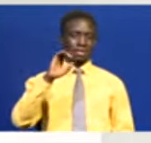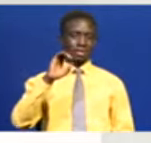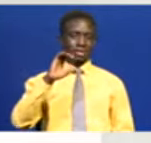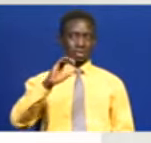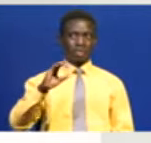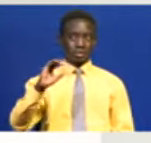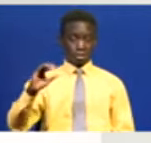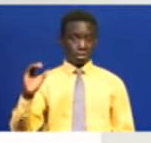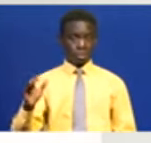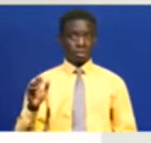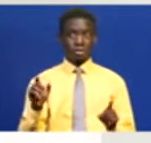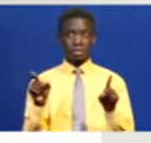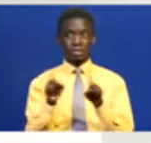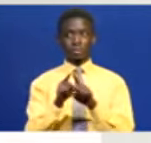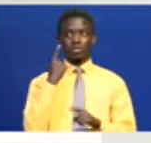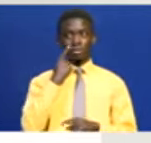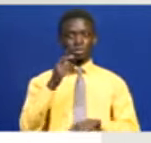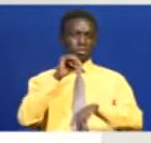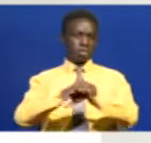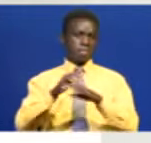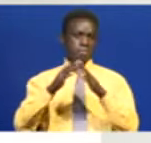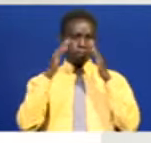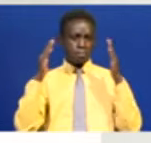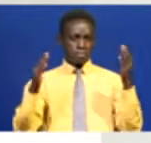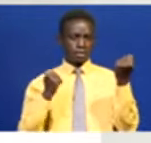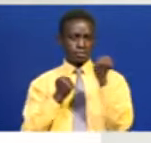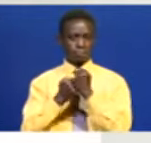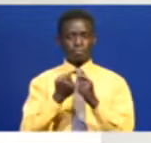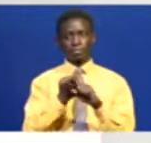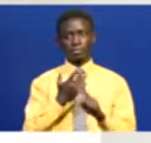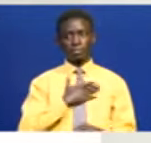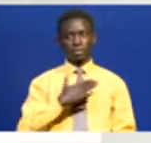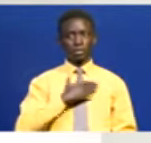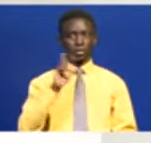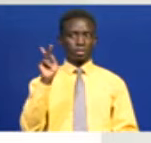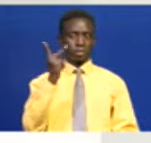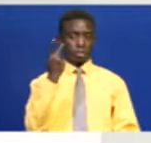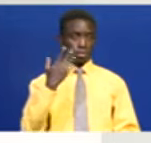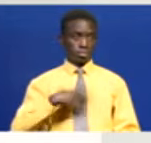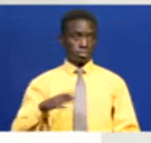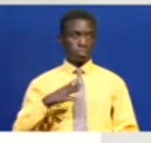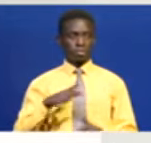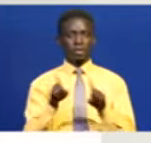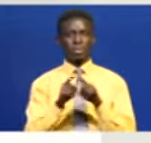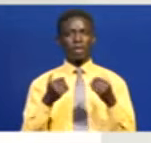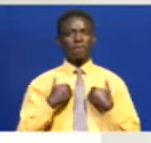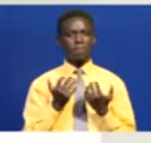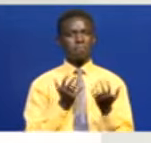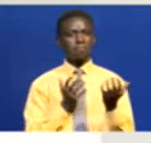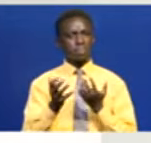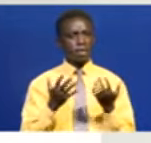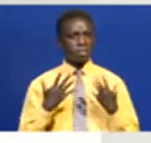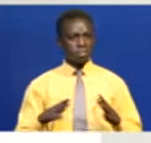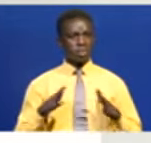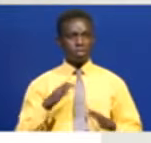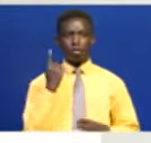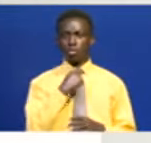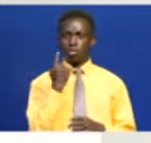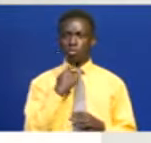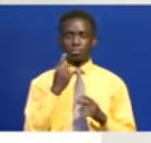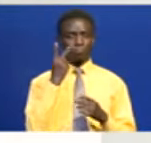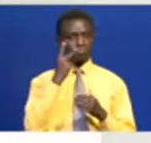a huge support from the Kenyan people. Mm. And the business people are very looking